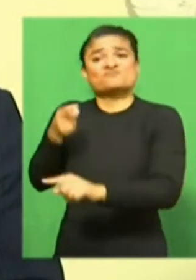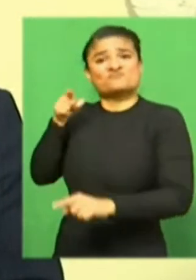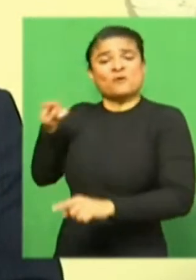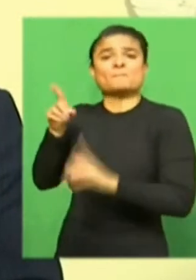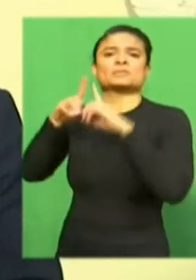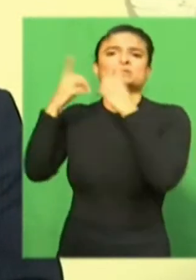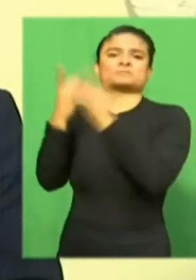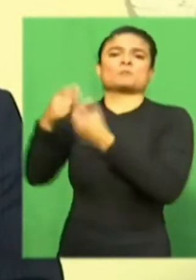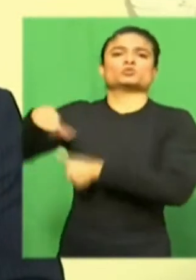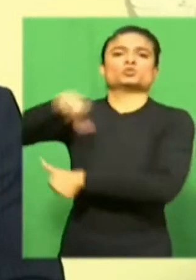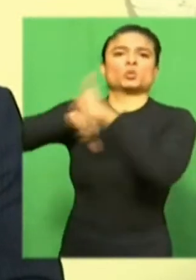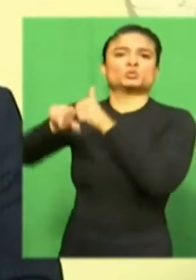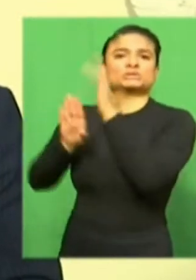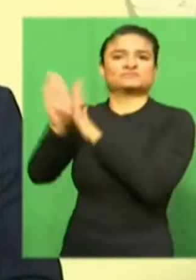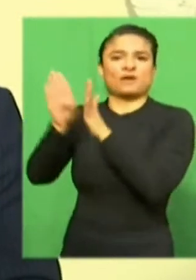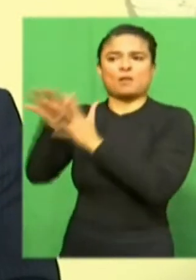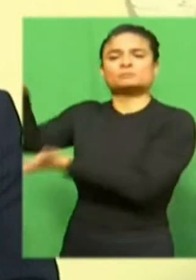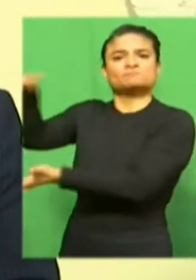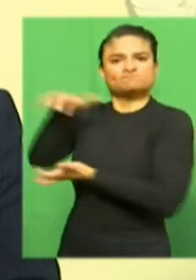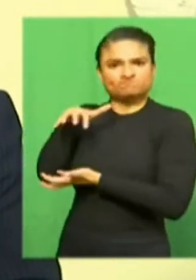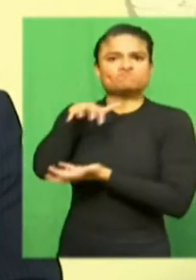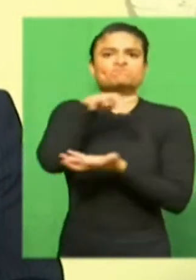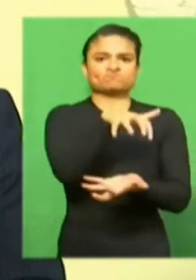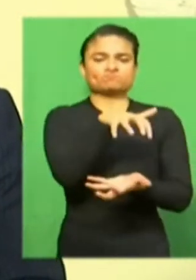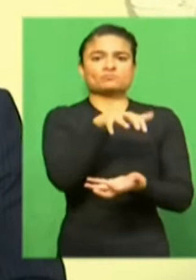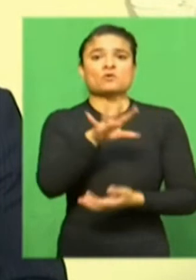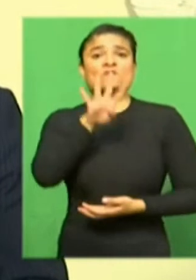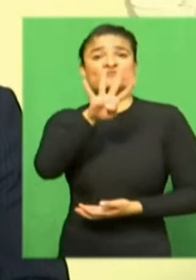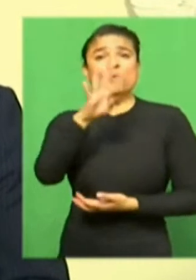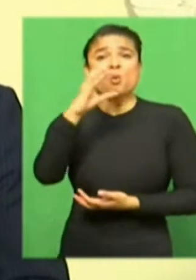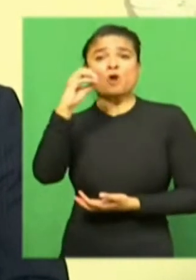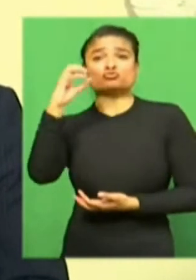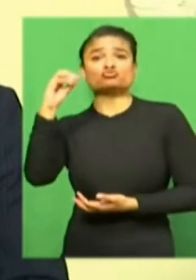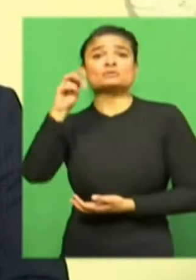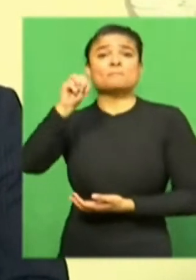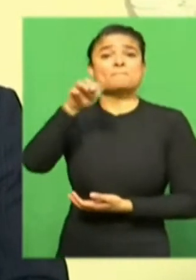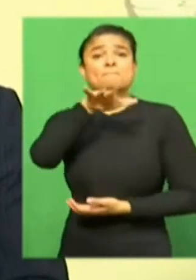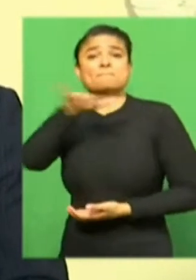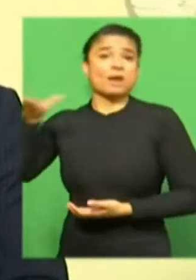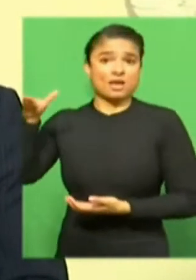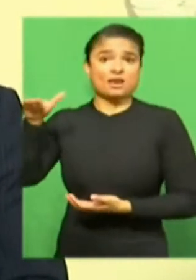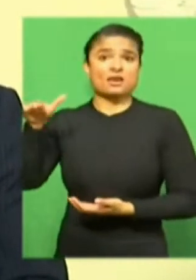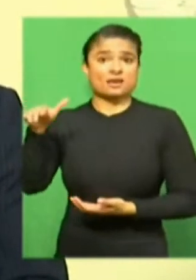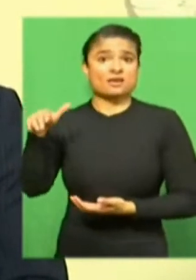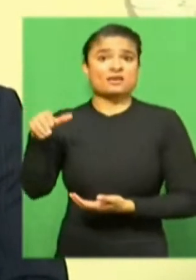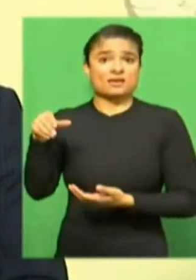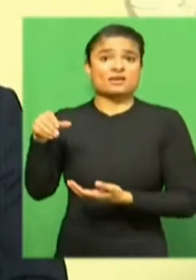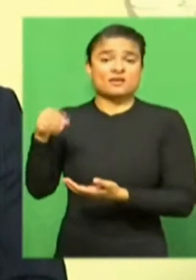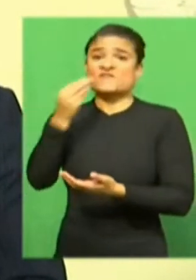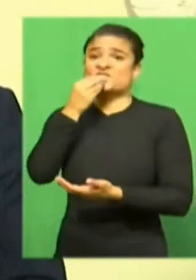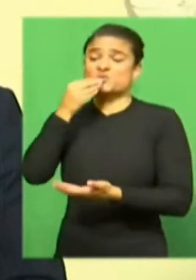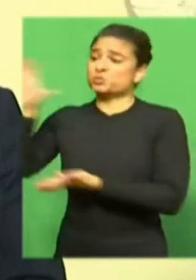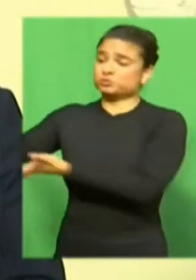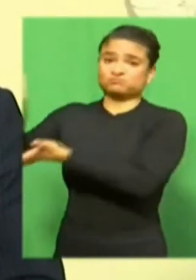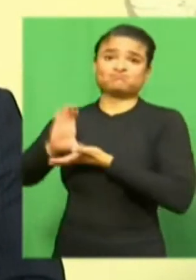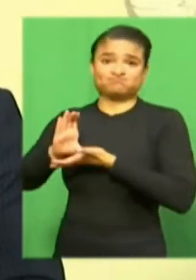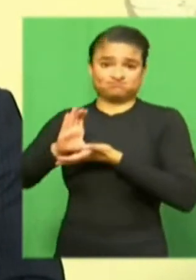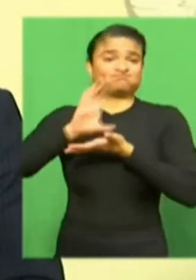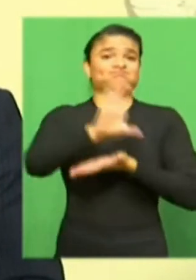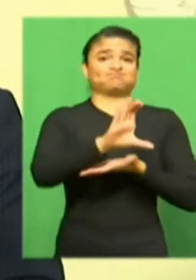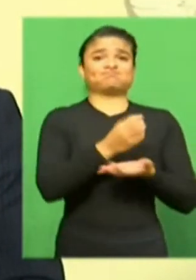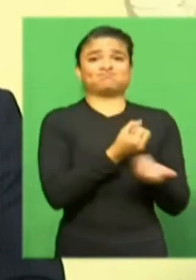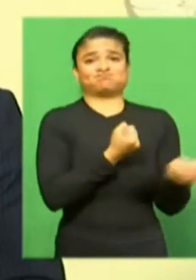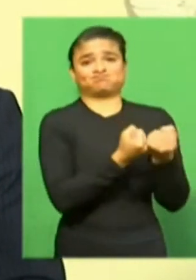Humanitarian Crisis Relief Fund, established by the Solidarity Fund to assist with the immediate needs of